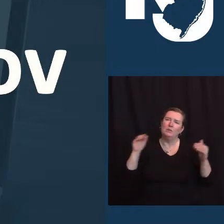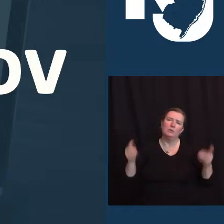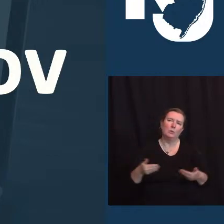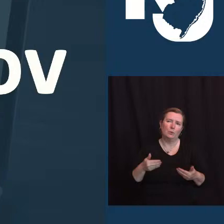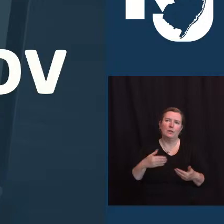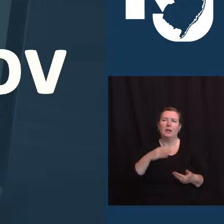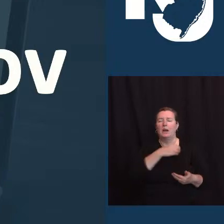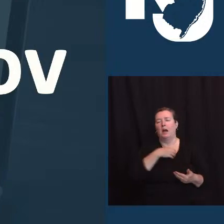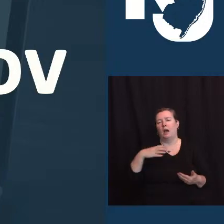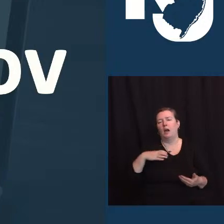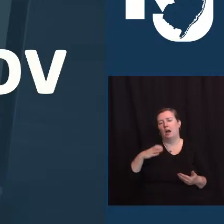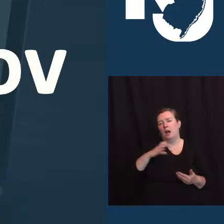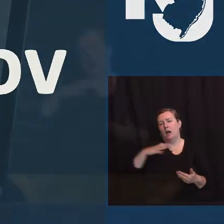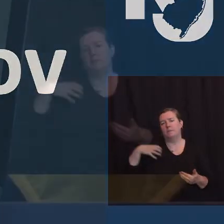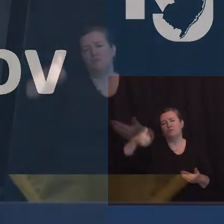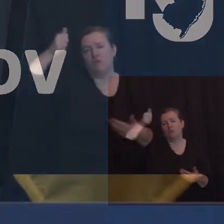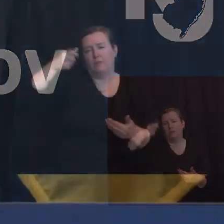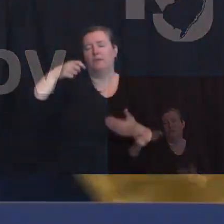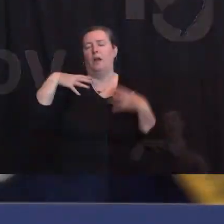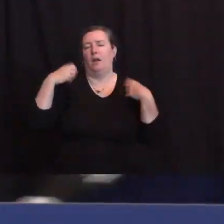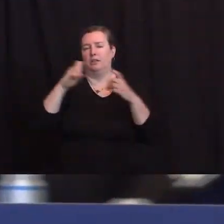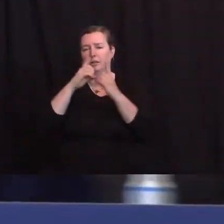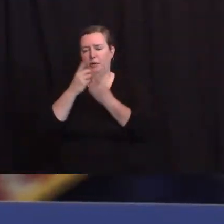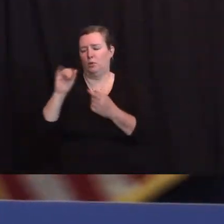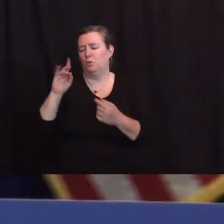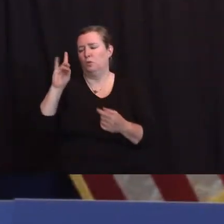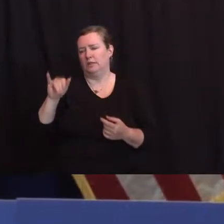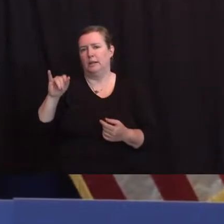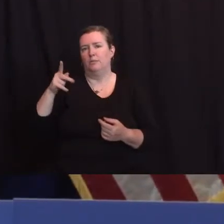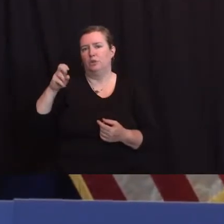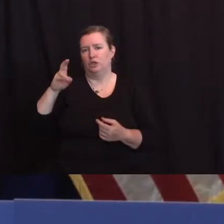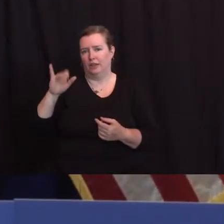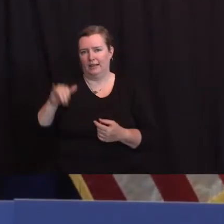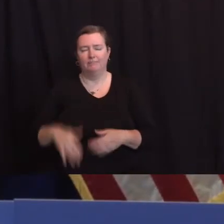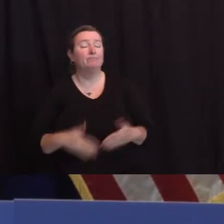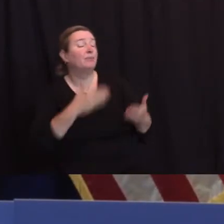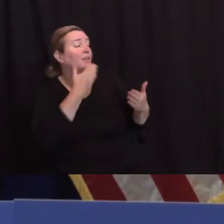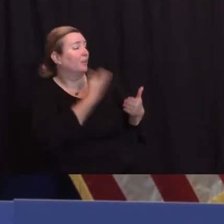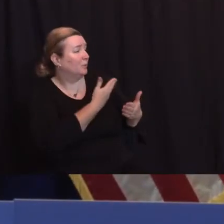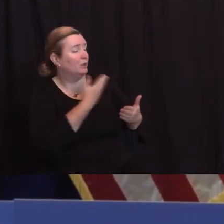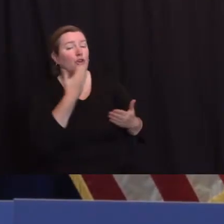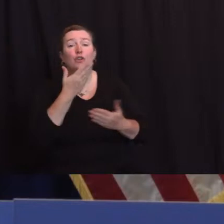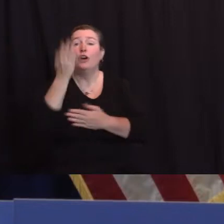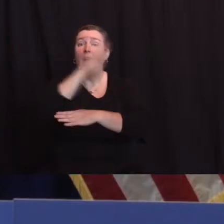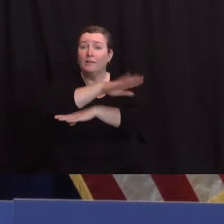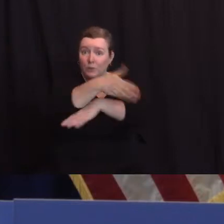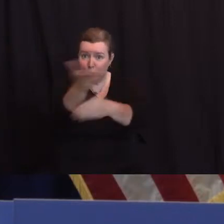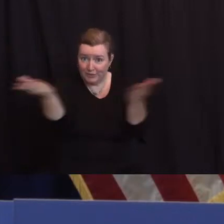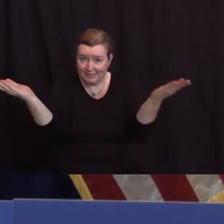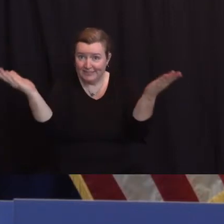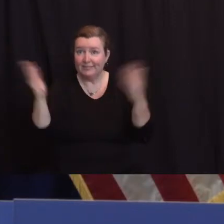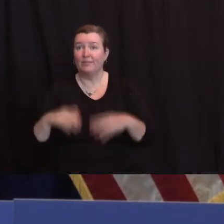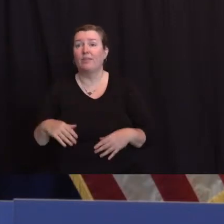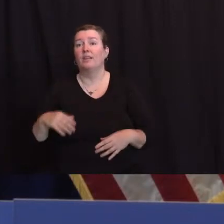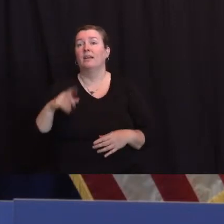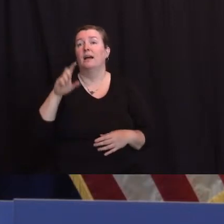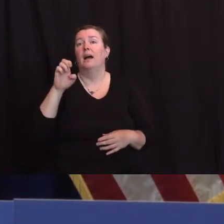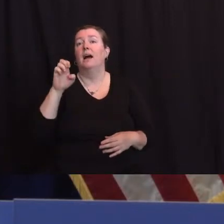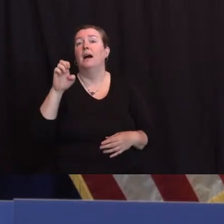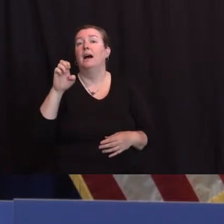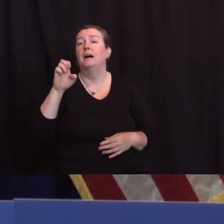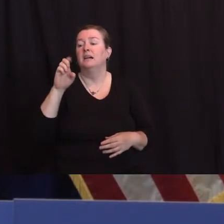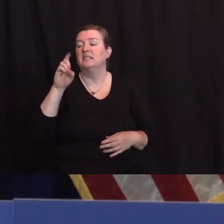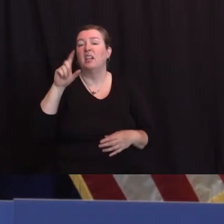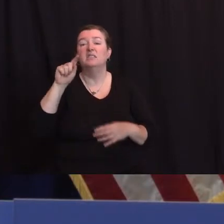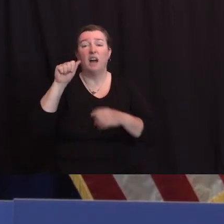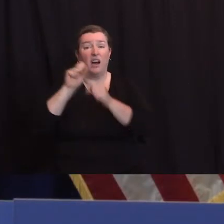the Department of Health, Judy Persichilli. Thank you, Governor, and good afternoon. Reports of the Delta variant continue to rise in the